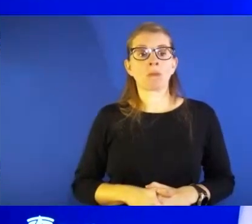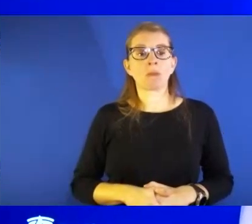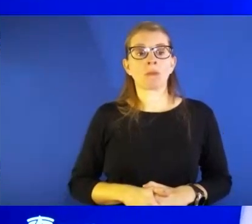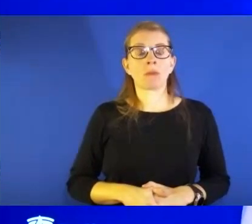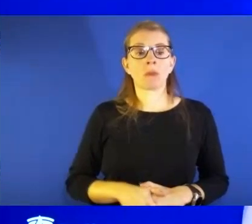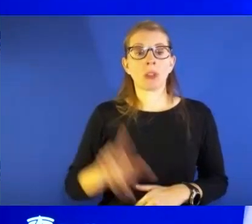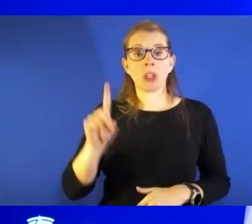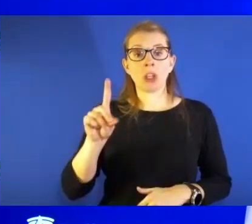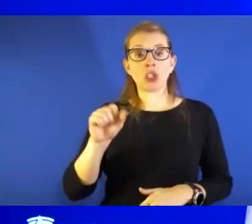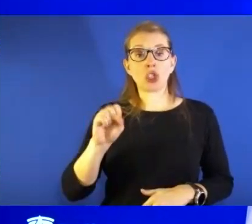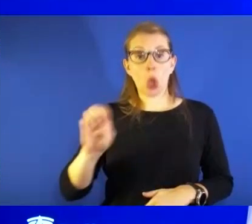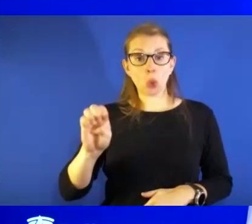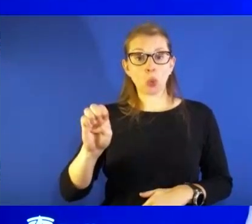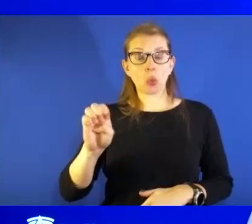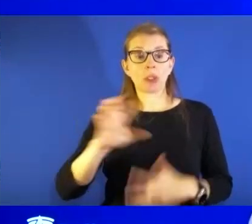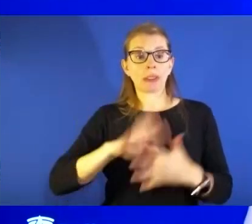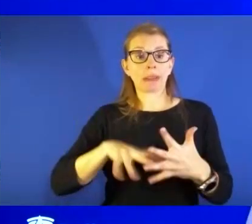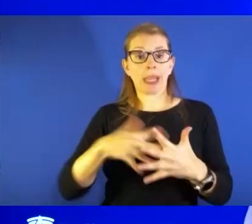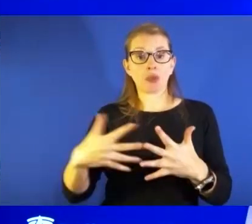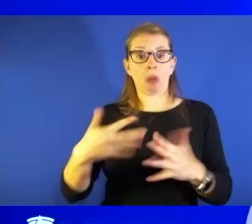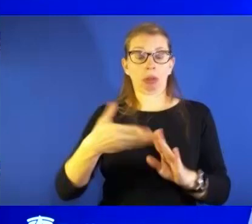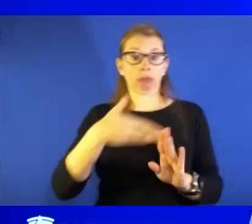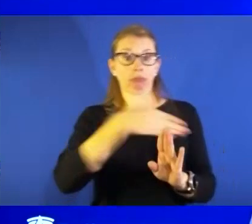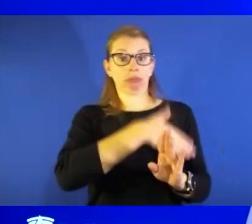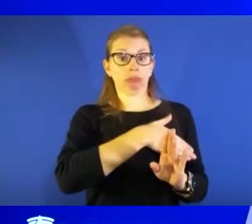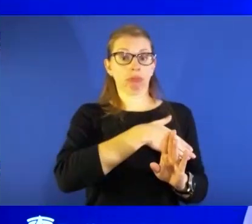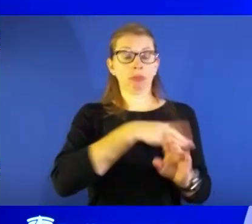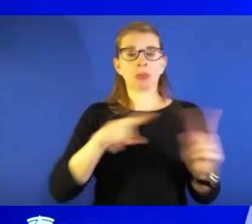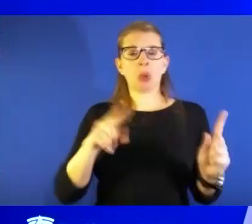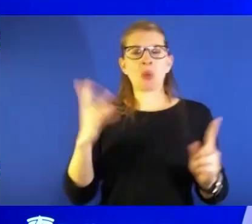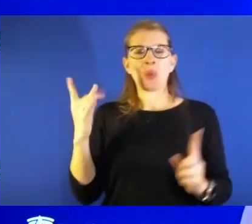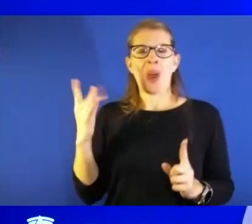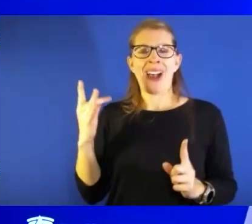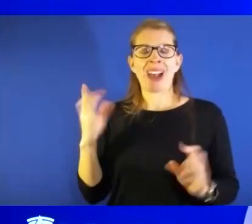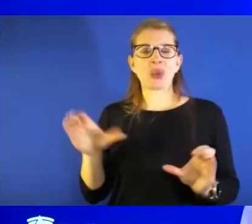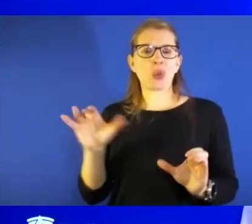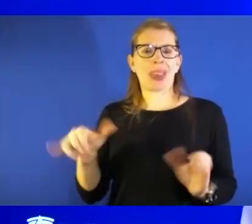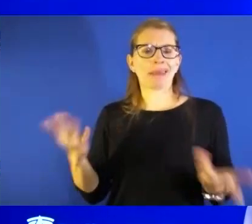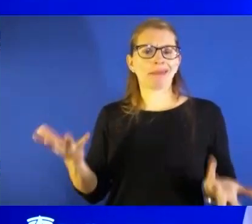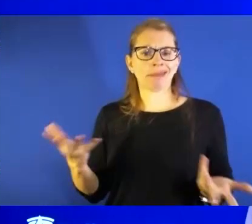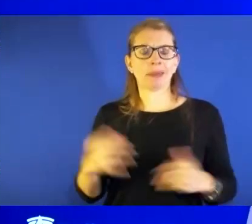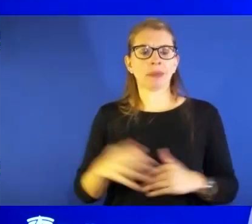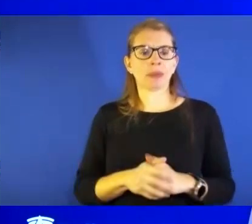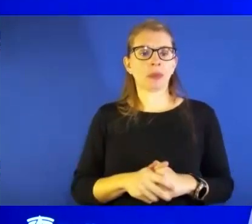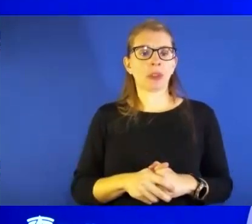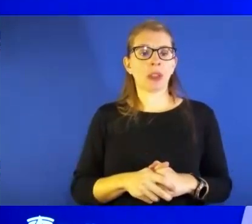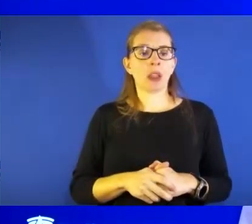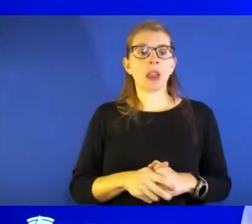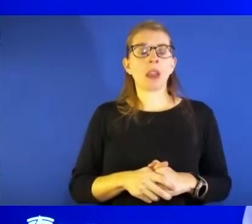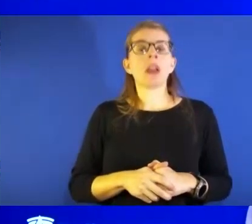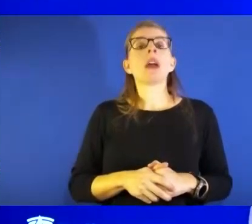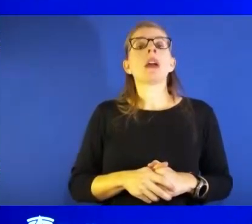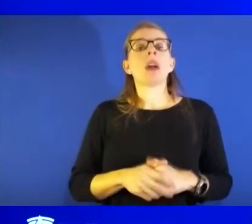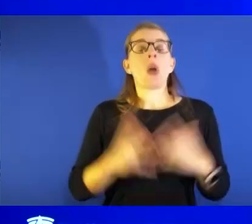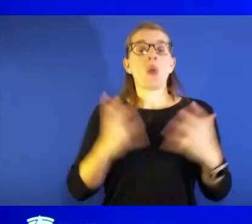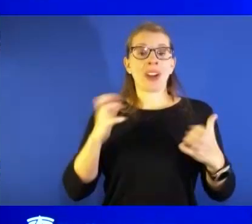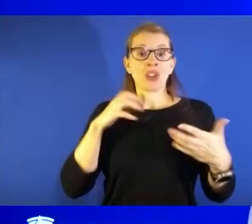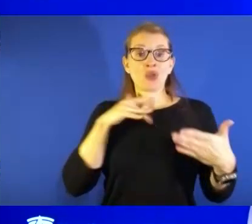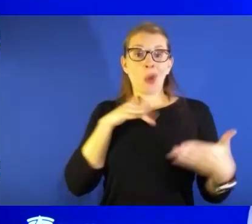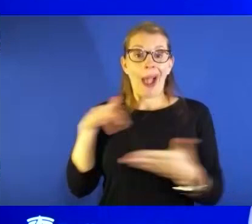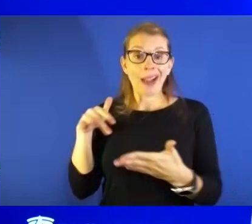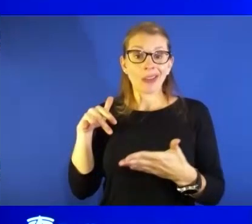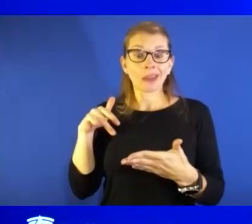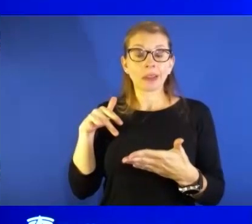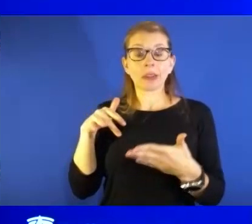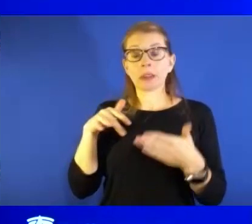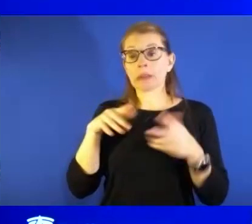dosing schedule early on, but why did they do that? They did it so that they can get those trials through, so they can look at the safety data,